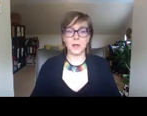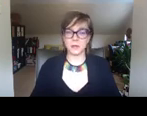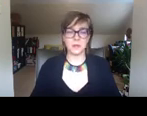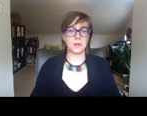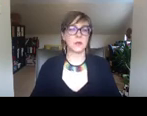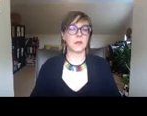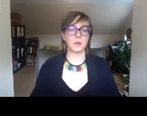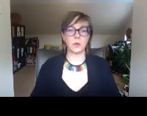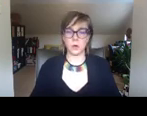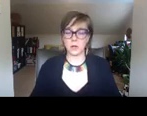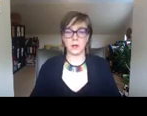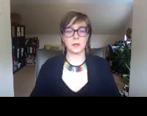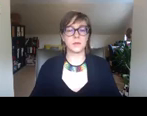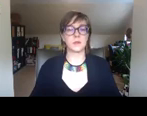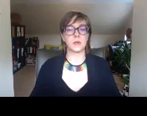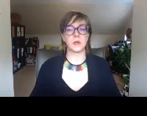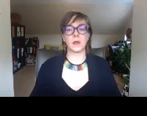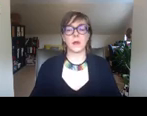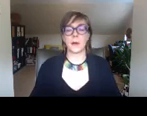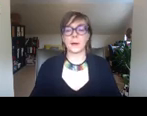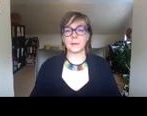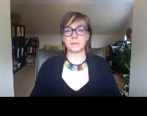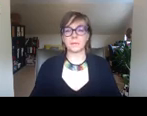Time Magazine, the New York Times,